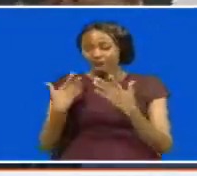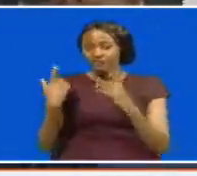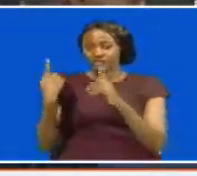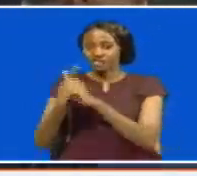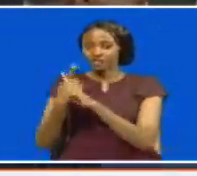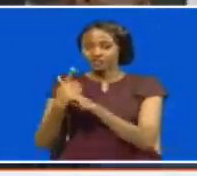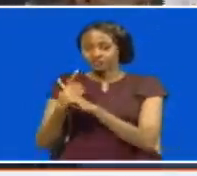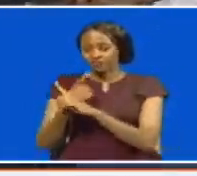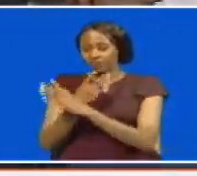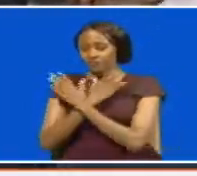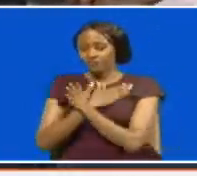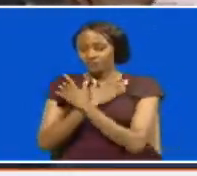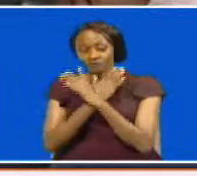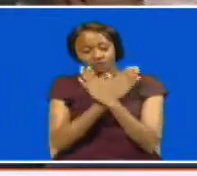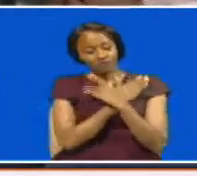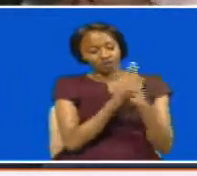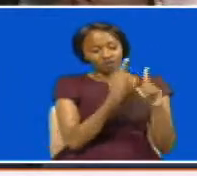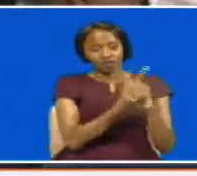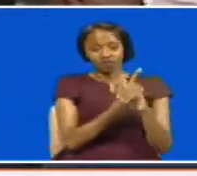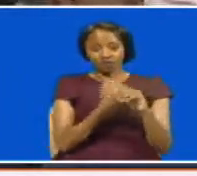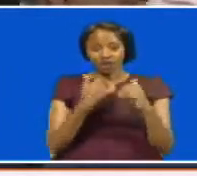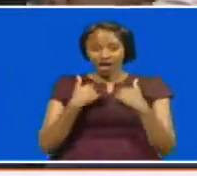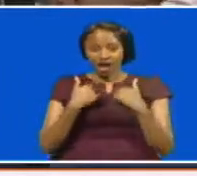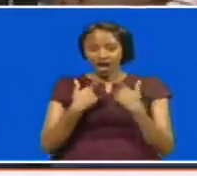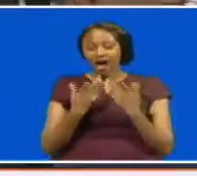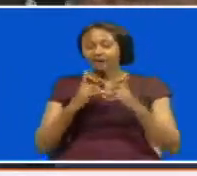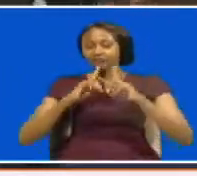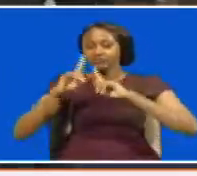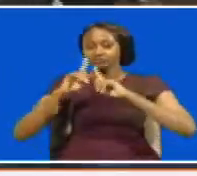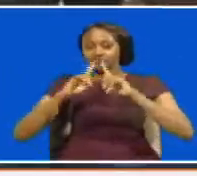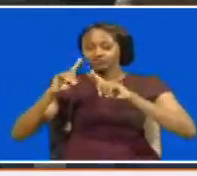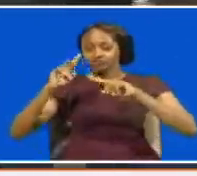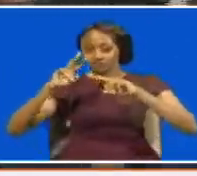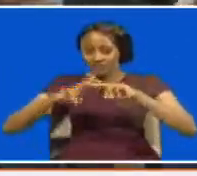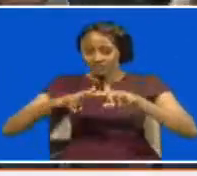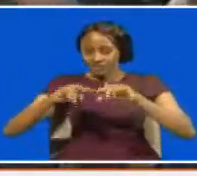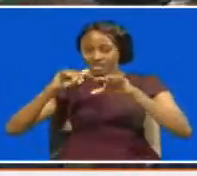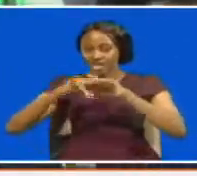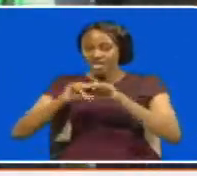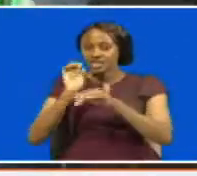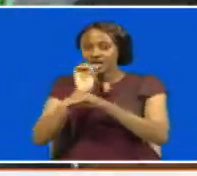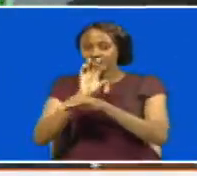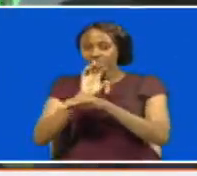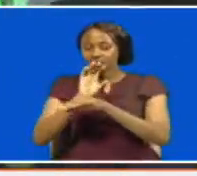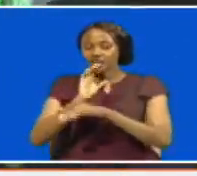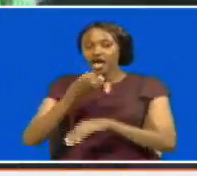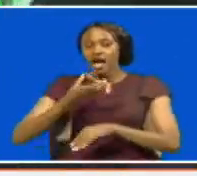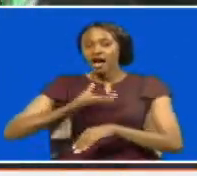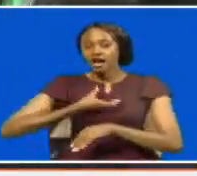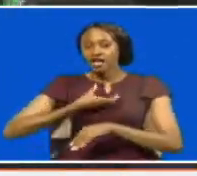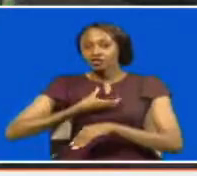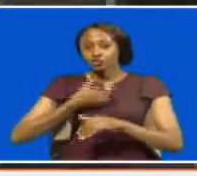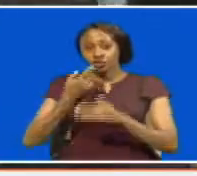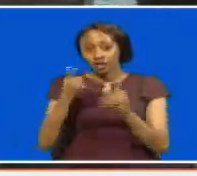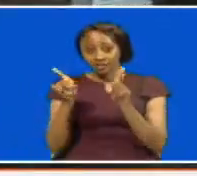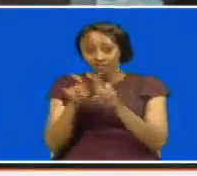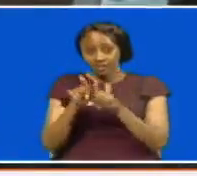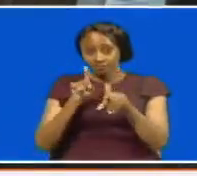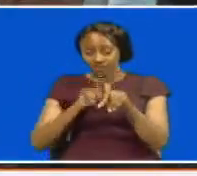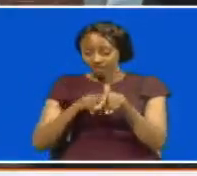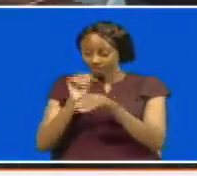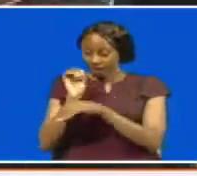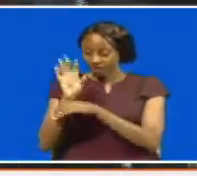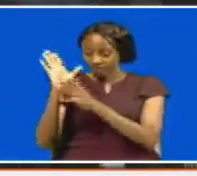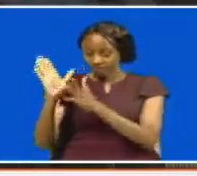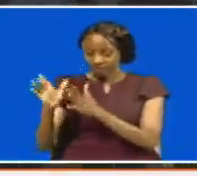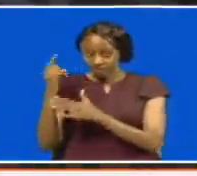that included a cabinet secretary who sits in the National Security Advisory Council, as well as emissaries of Raila Odinga, holding a